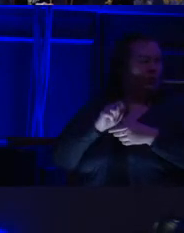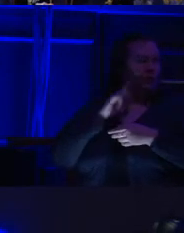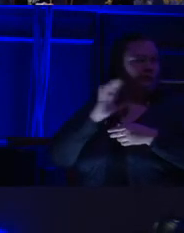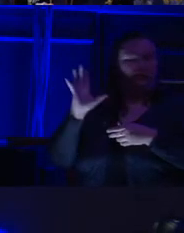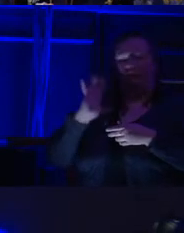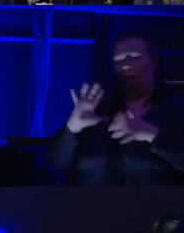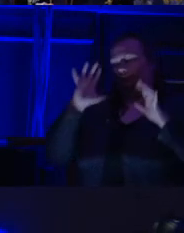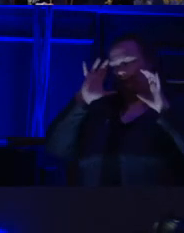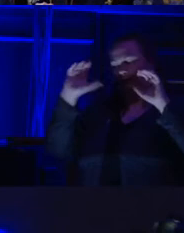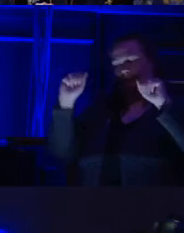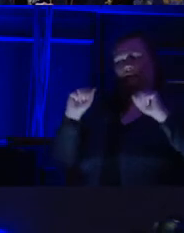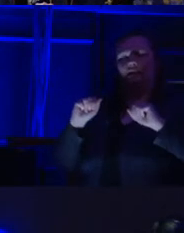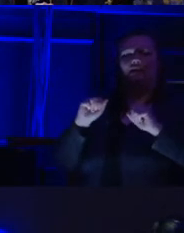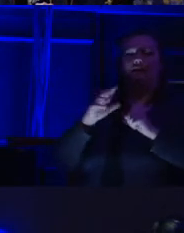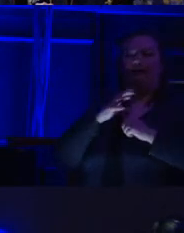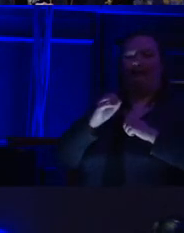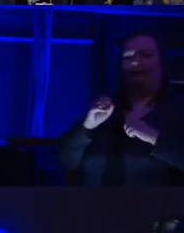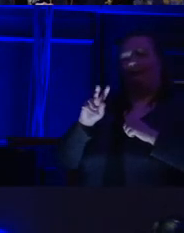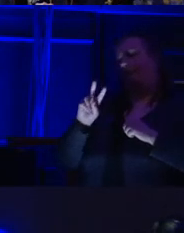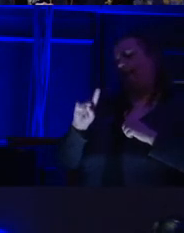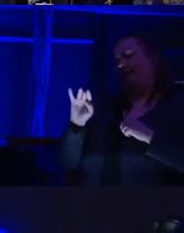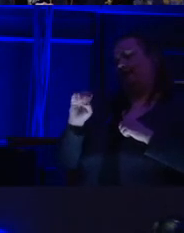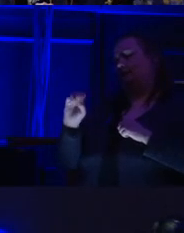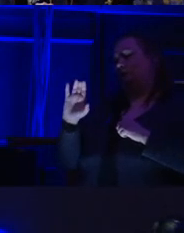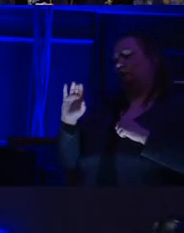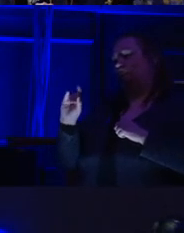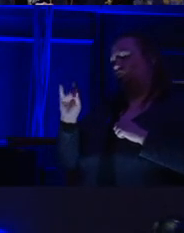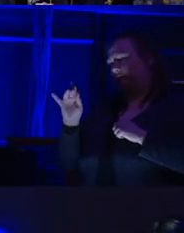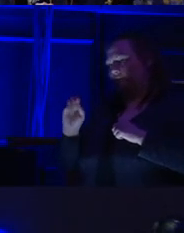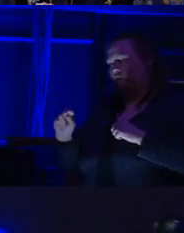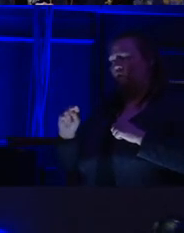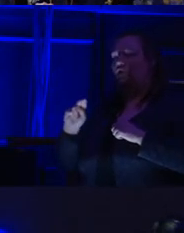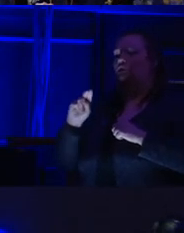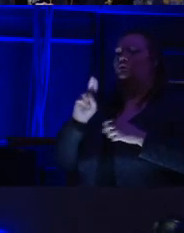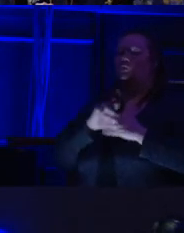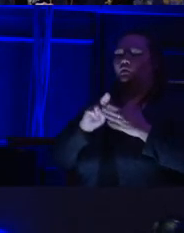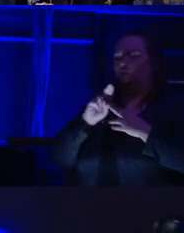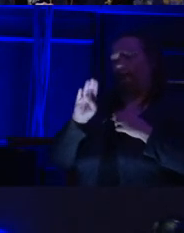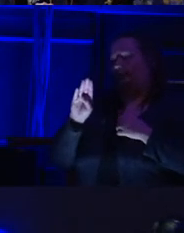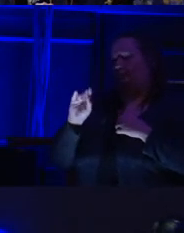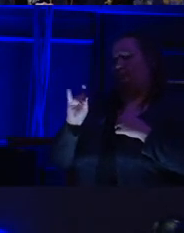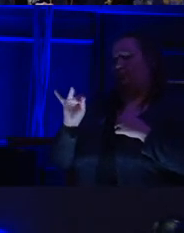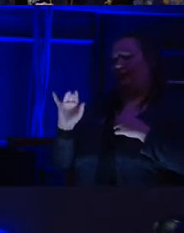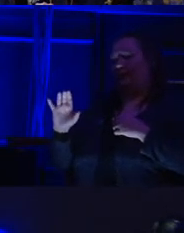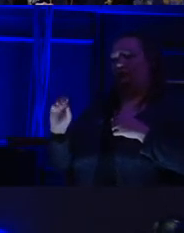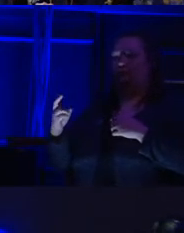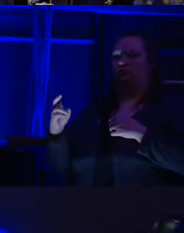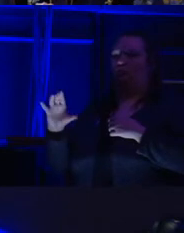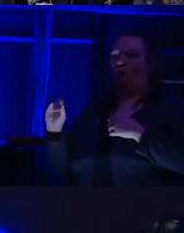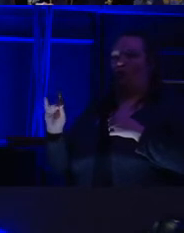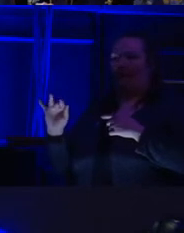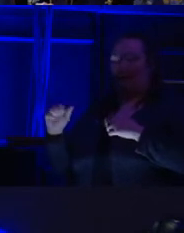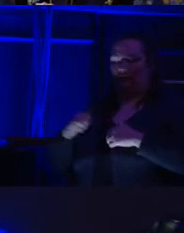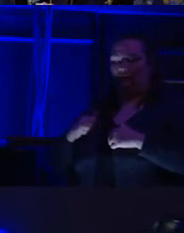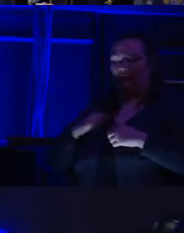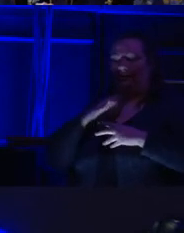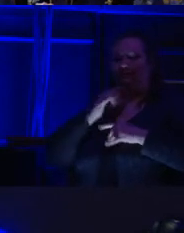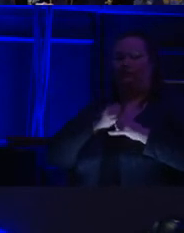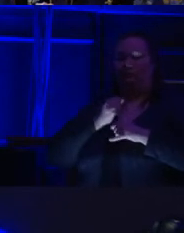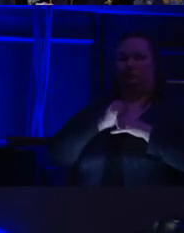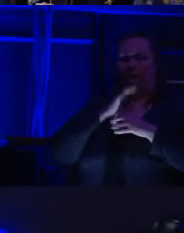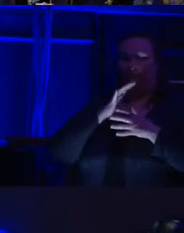former president and vice chancellor of the University of British Columbia. He is also an internationally esteemed scholar